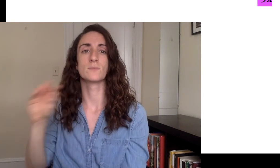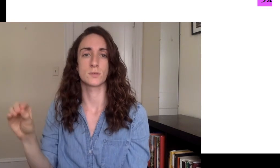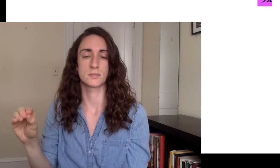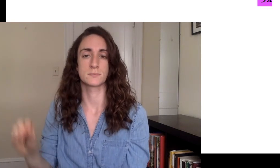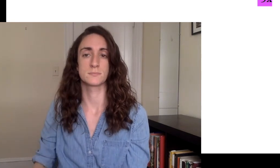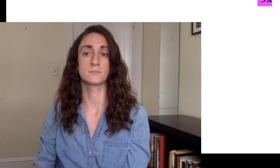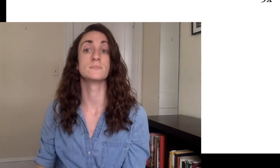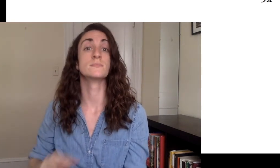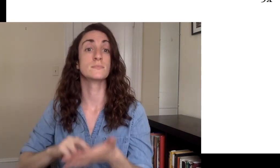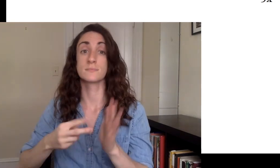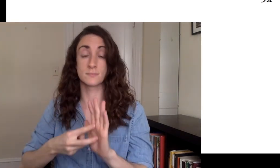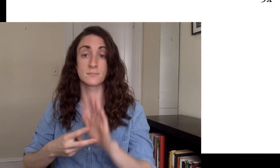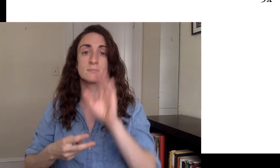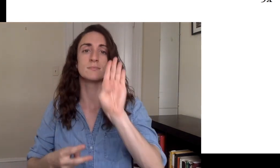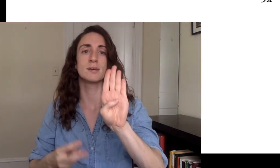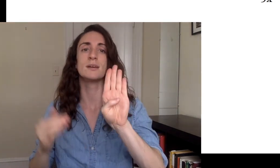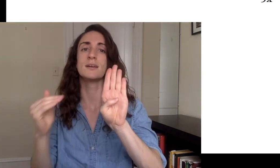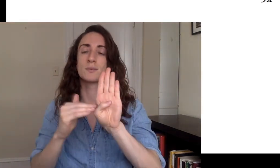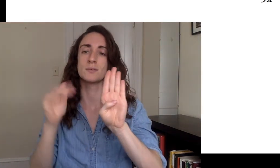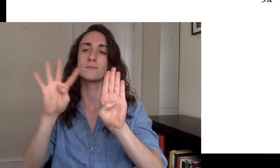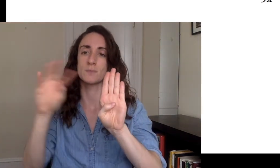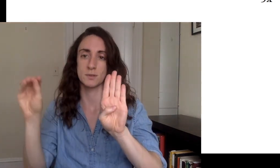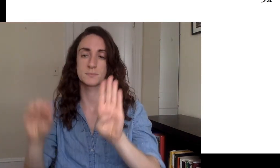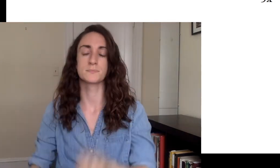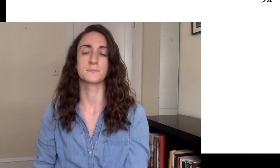giving us b equals 40.